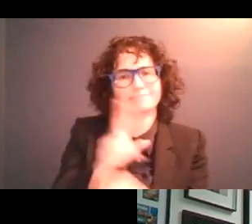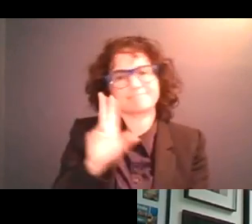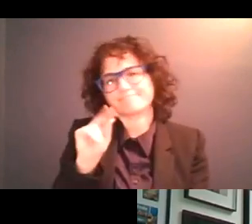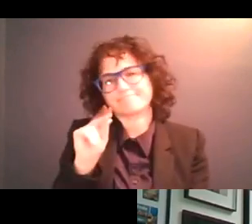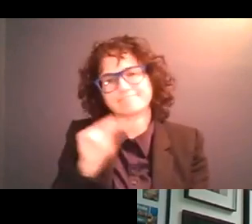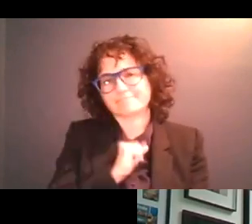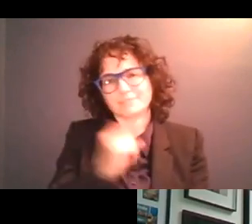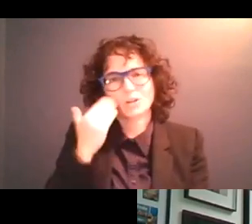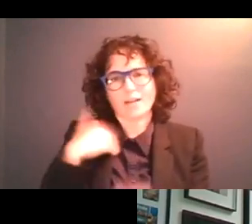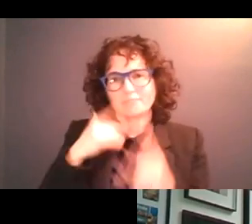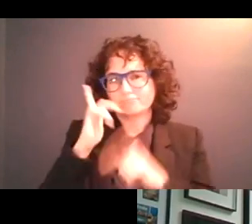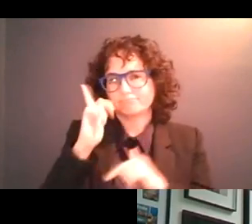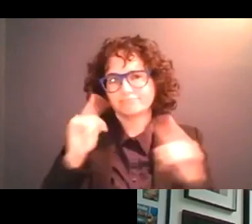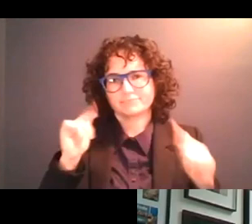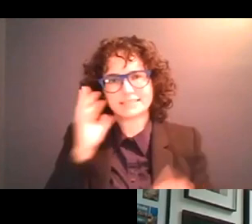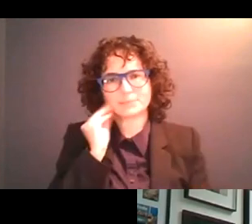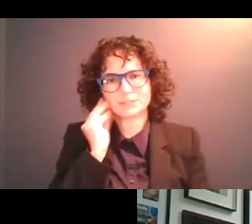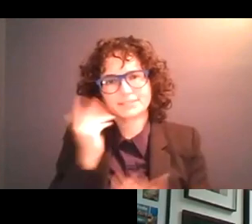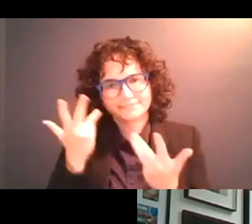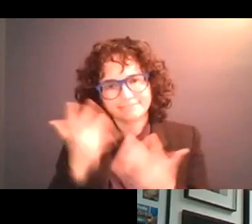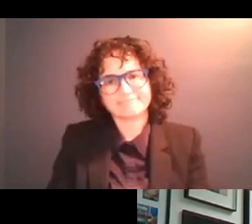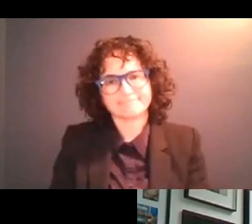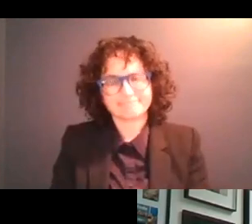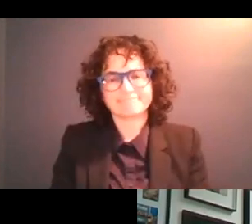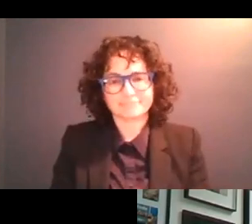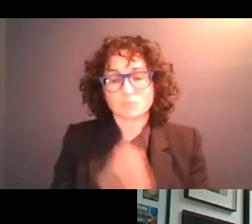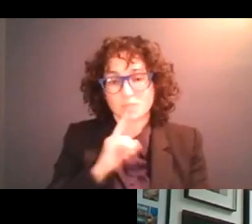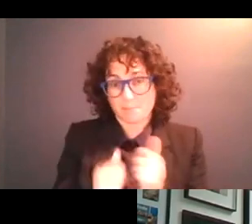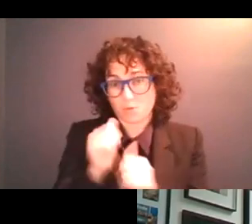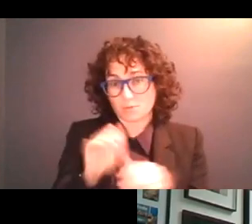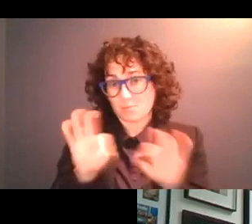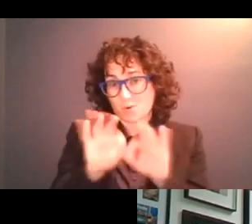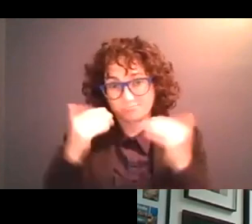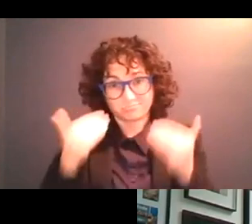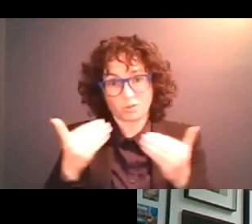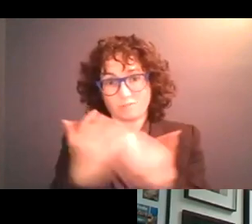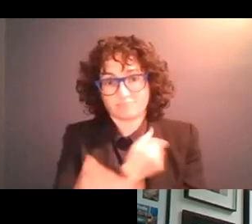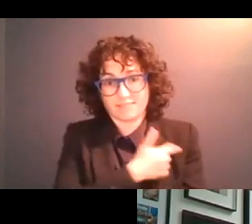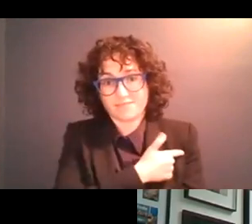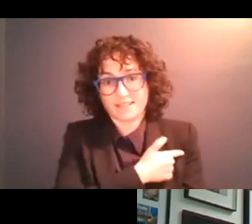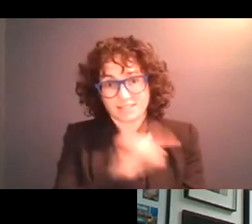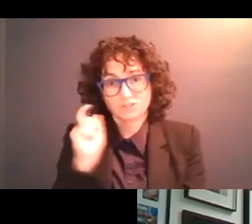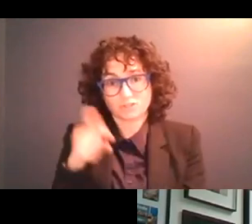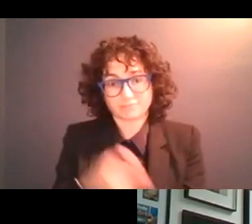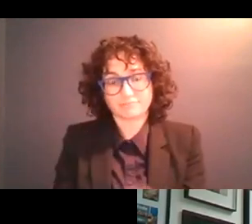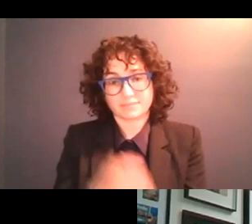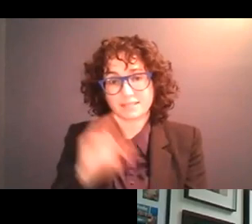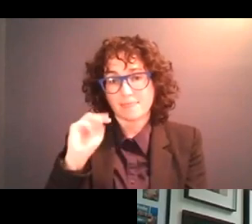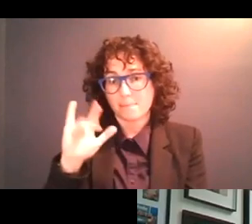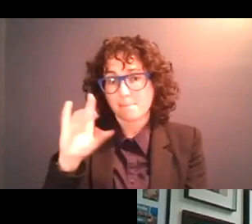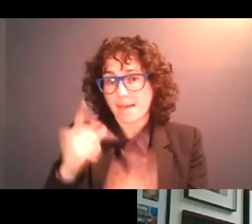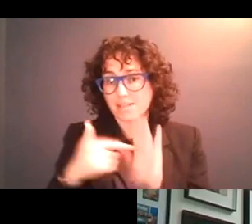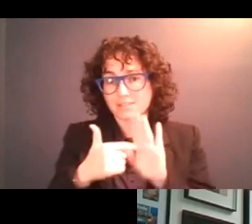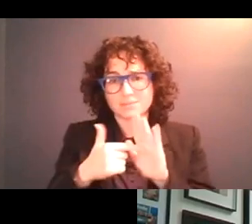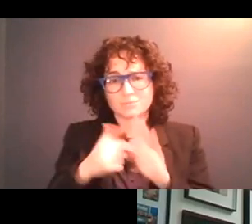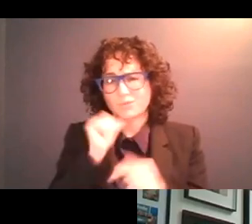all type of experiences. So the most important thing is to get vaccinated, and those mild symptoms should not get in your